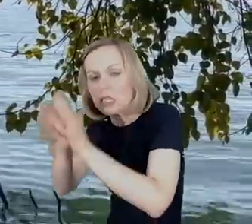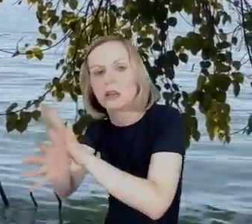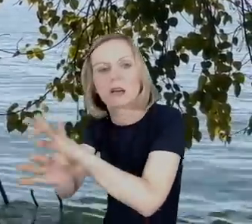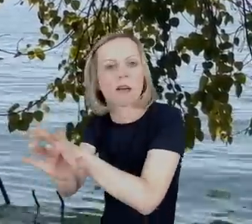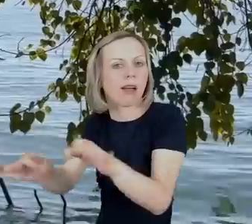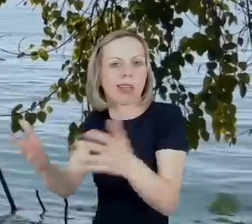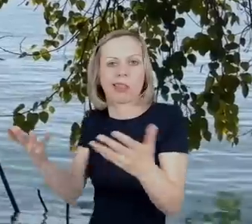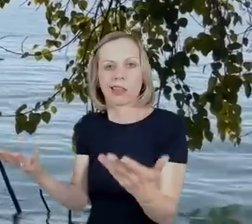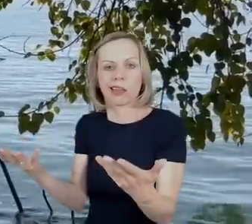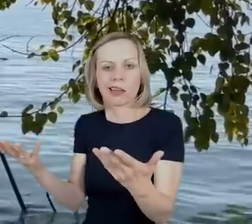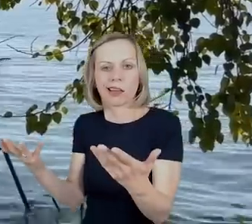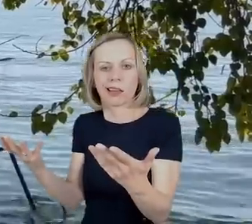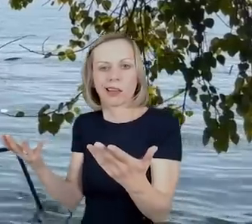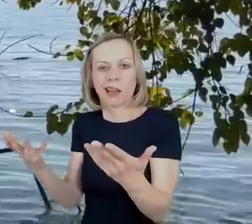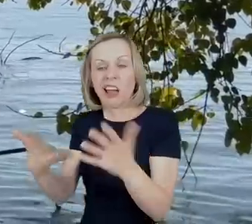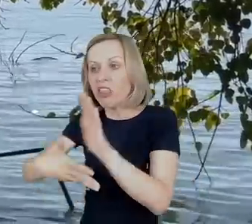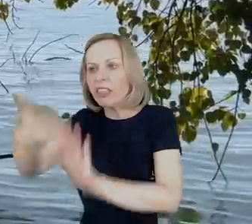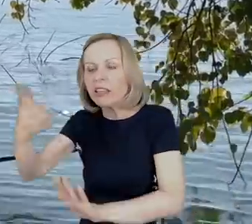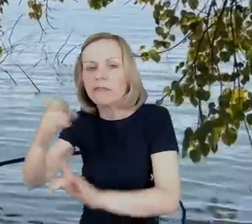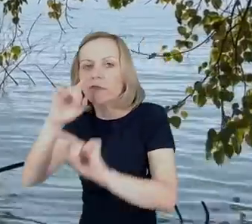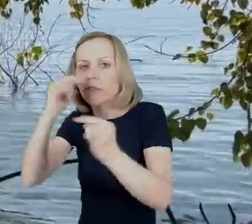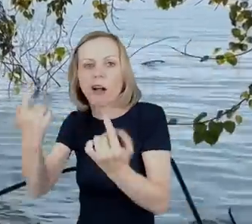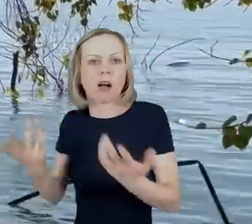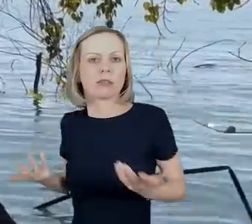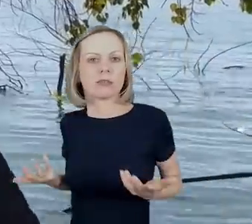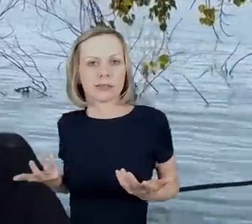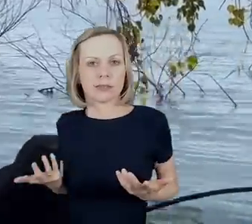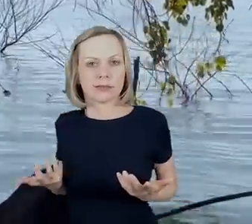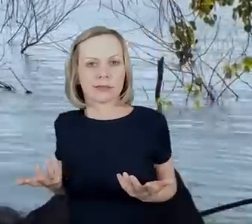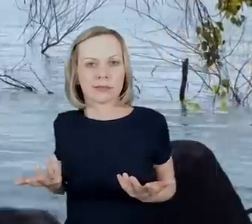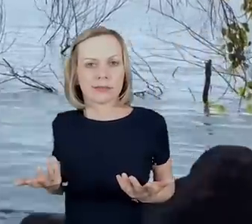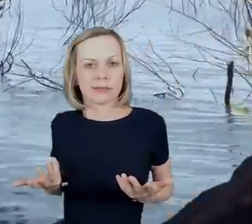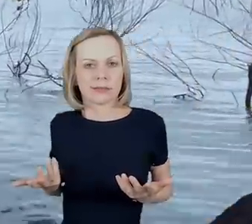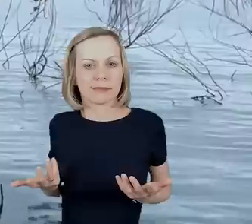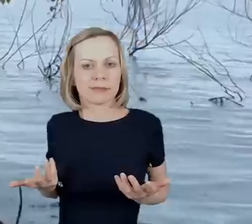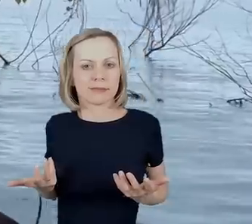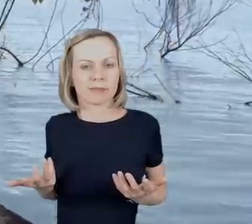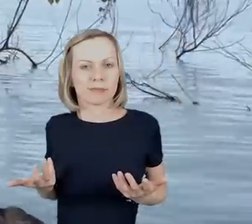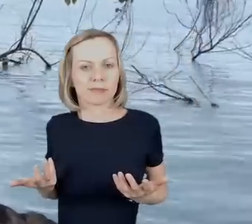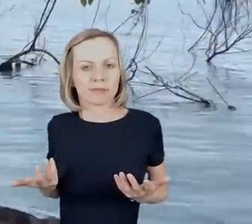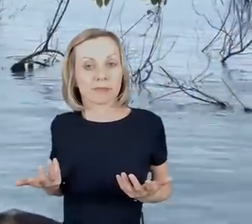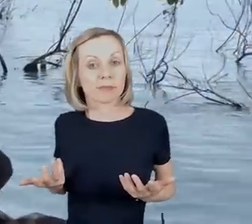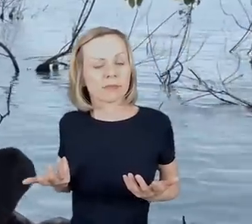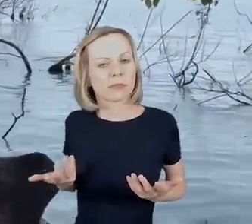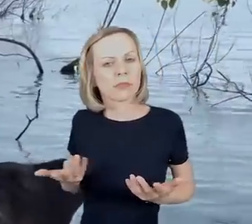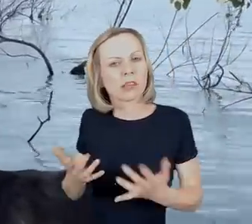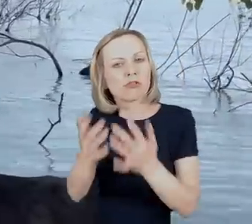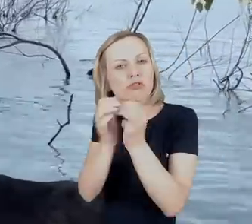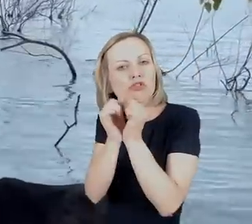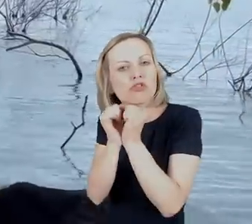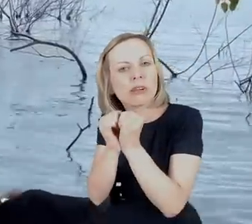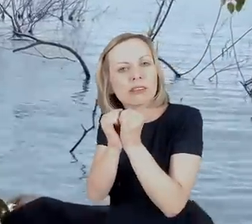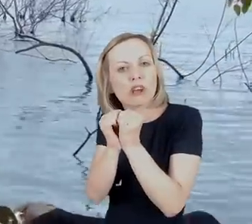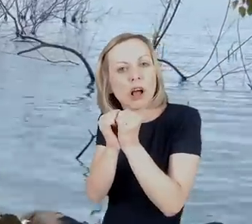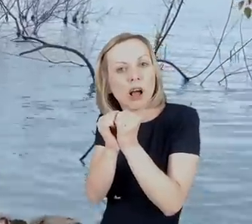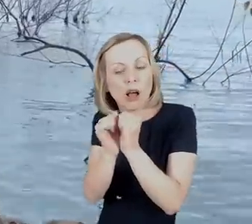consumes, and where thieves do not break in and steal. And where your treasure